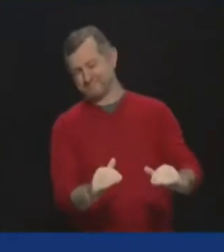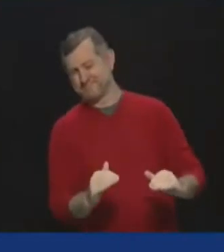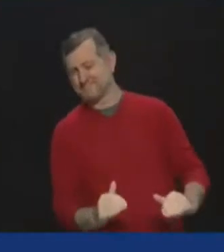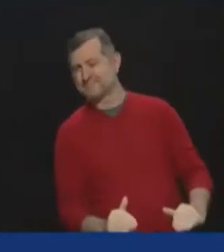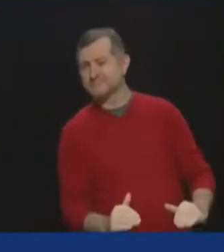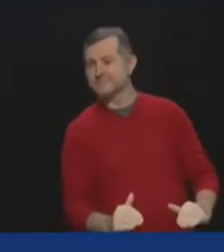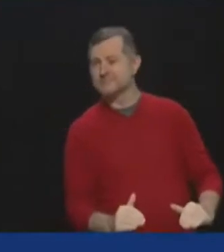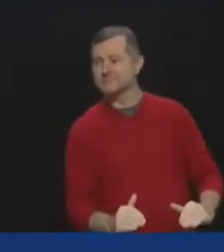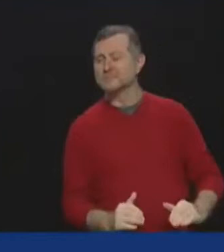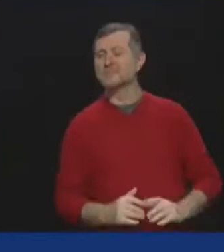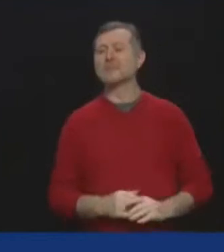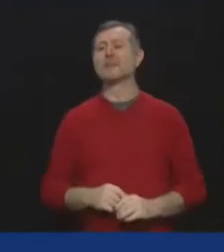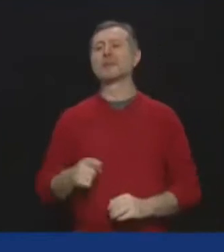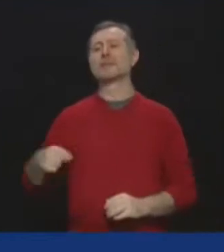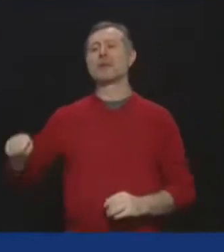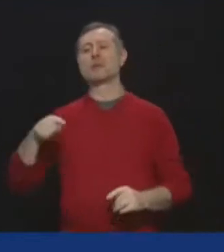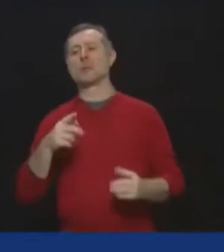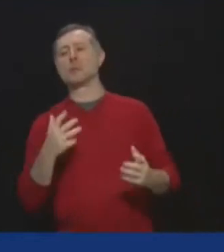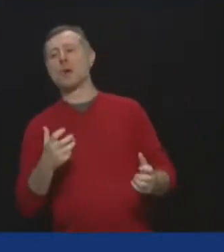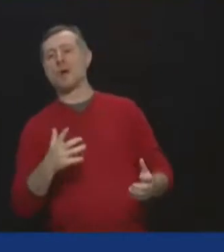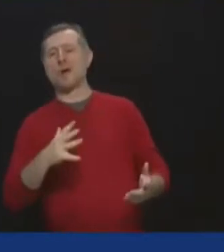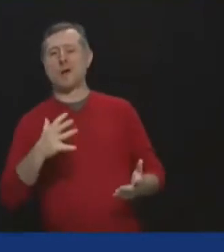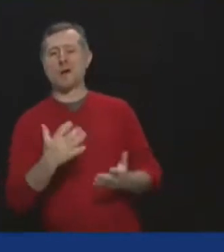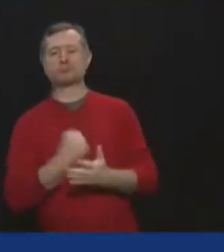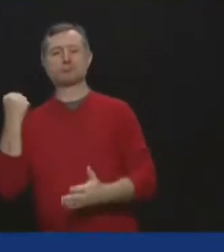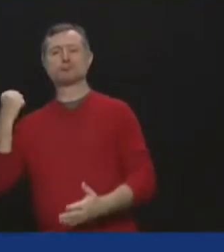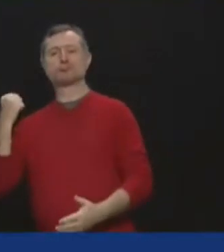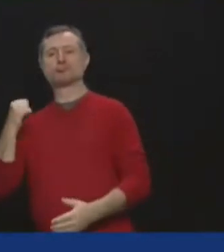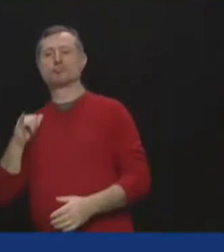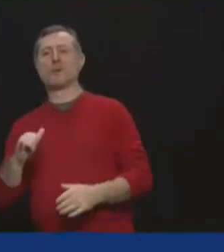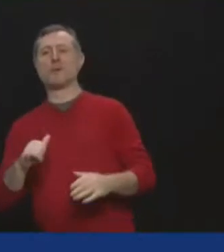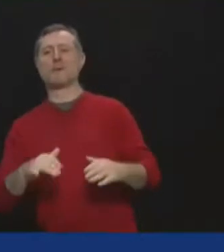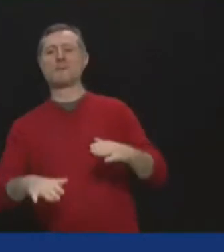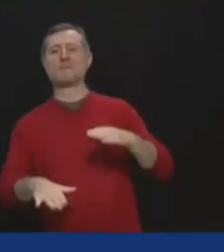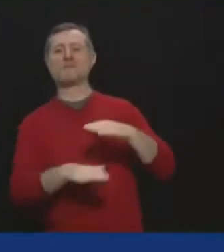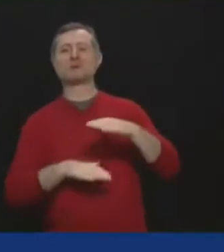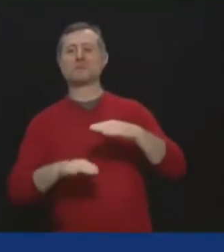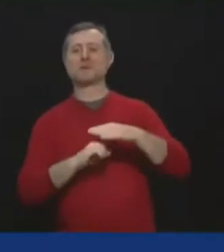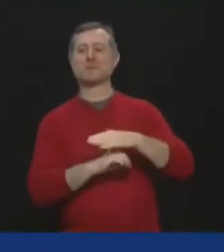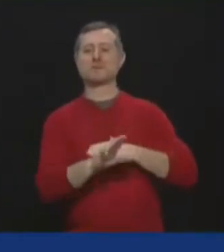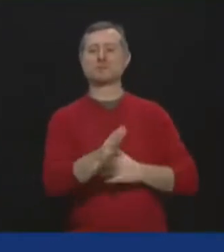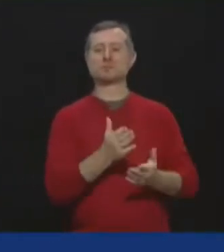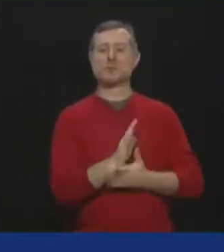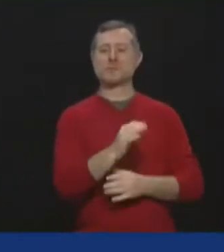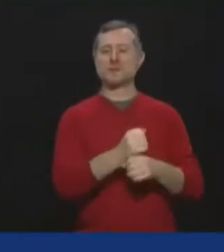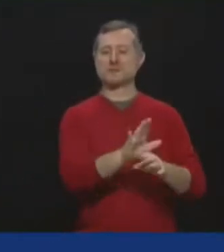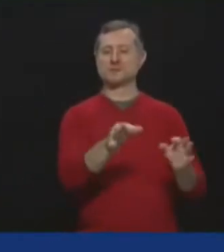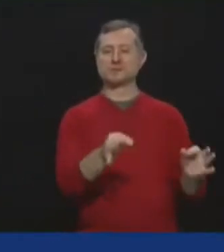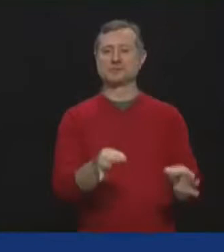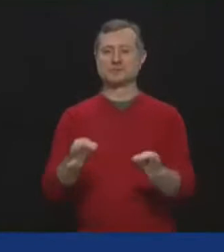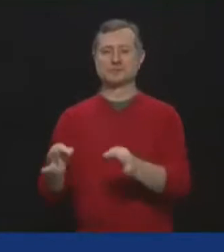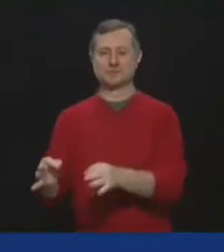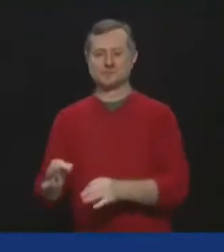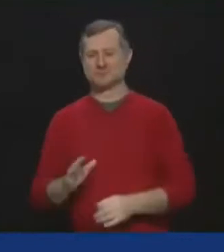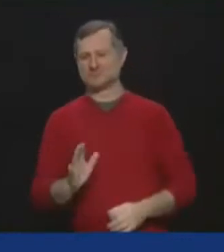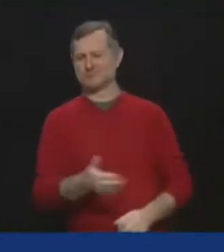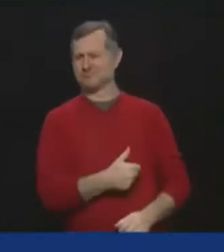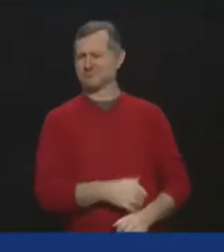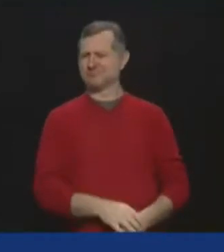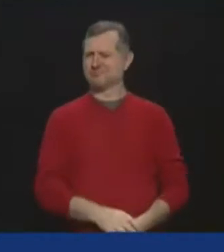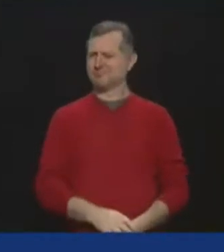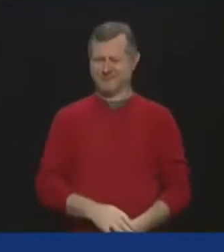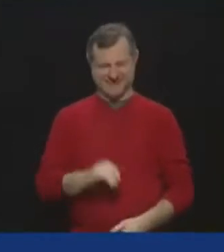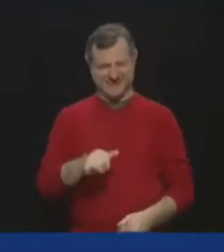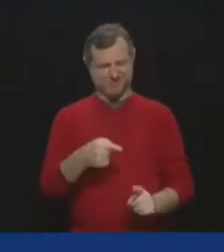because they want to take away these fundamental decision-making capabilities. It's as simple as that.